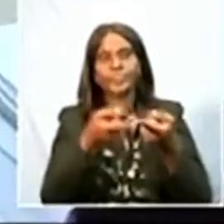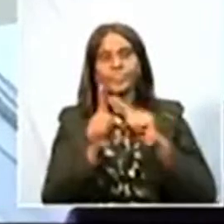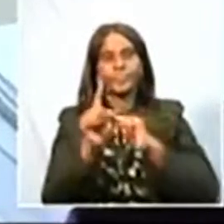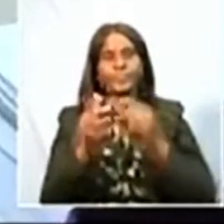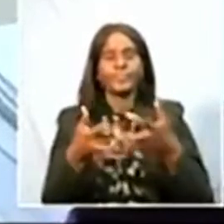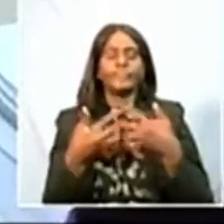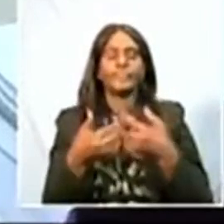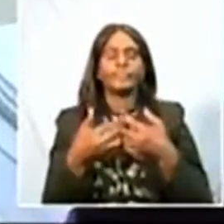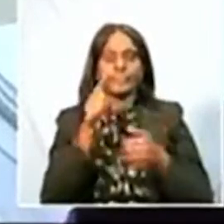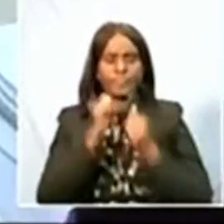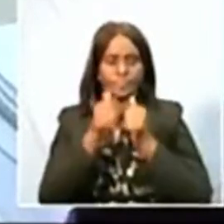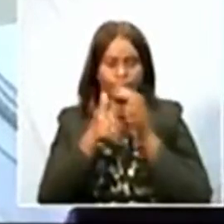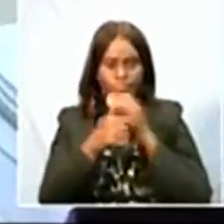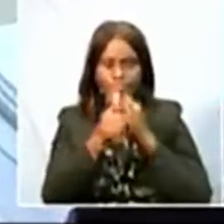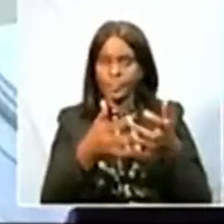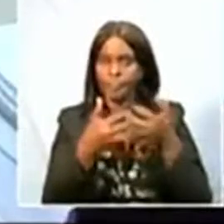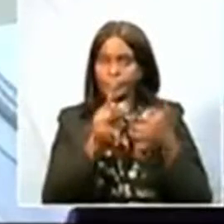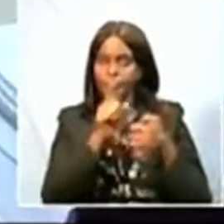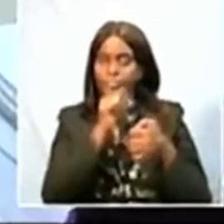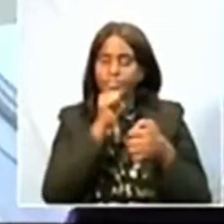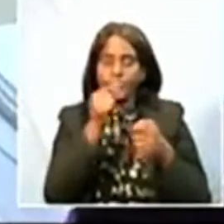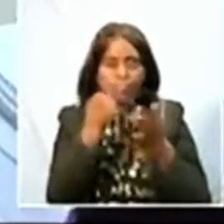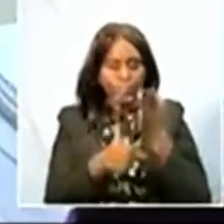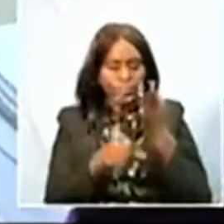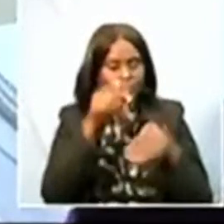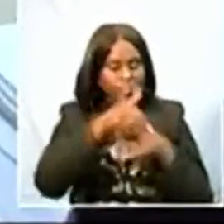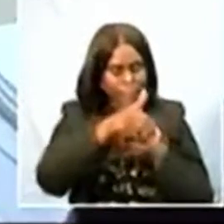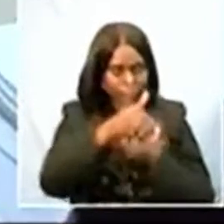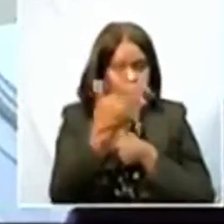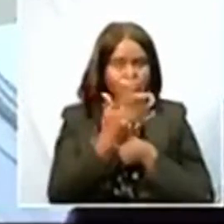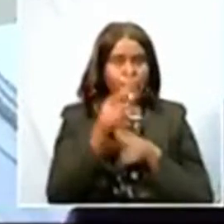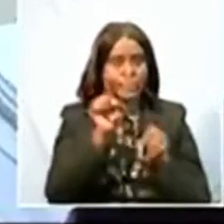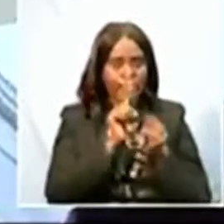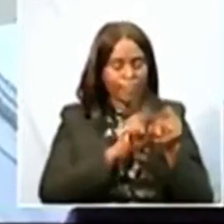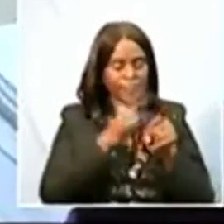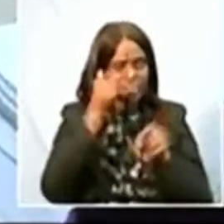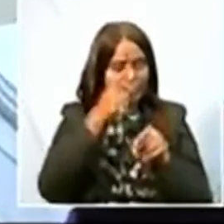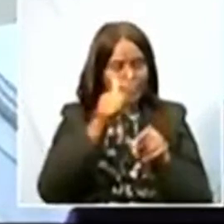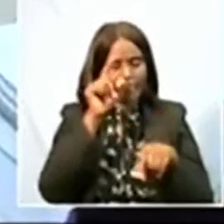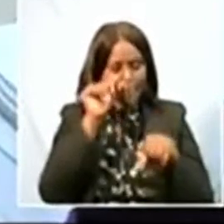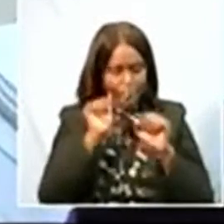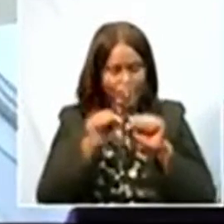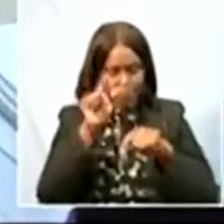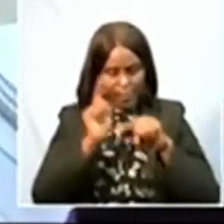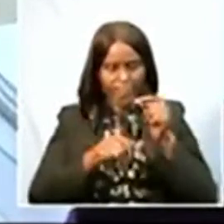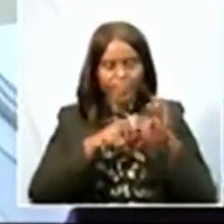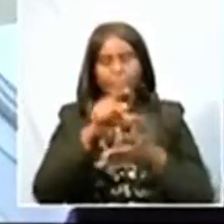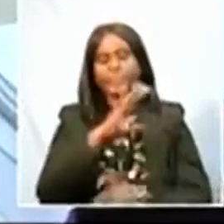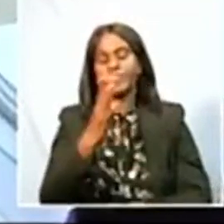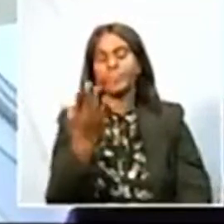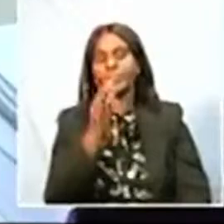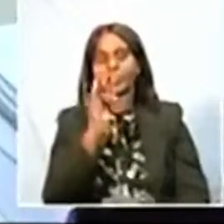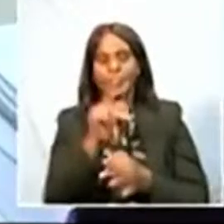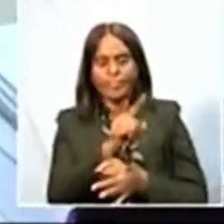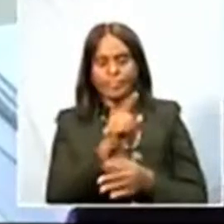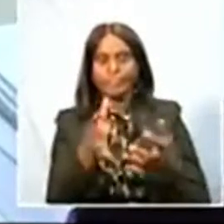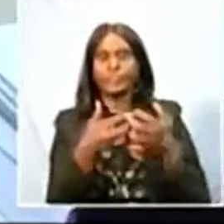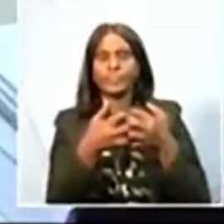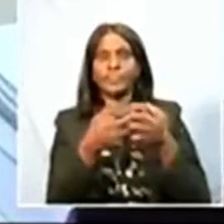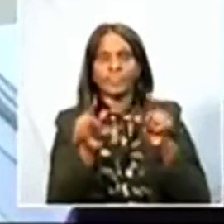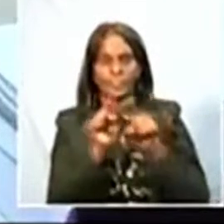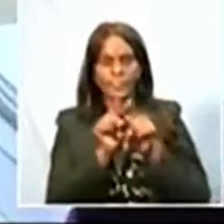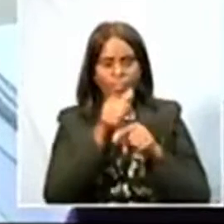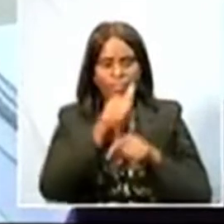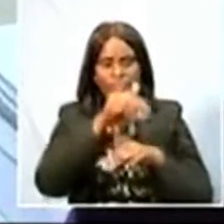machinery, because these machineries are not registered, that's why they cannot pay. If these machineries